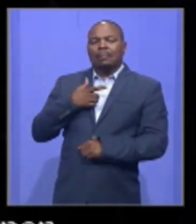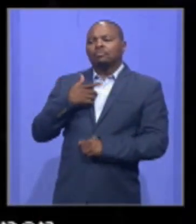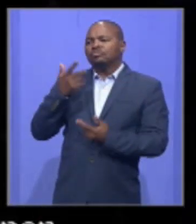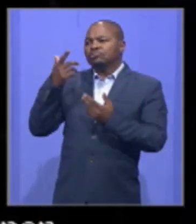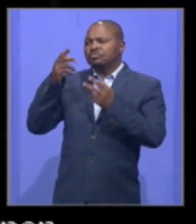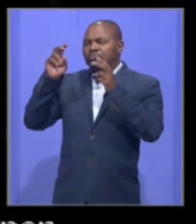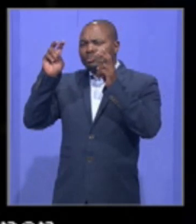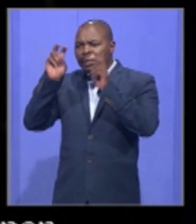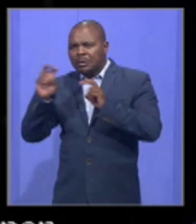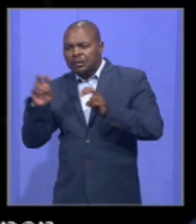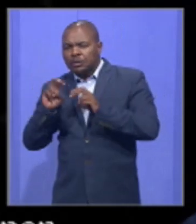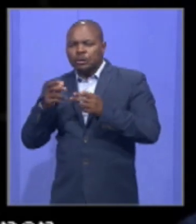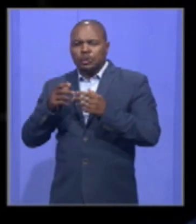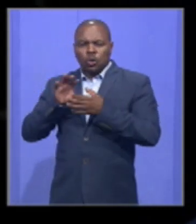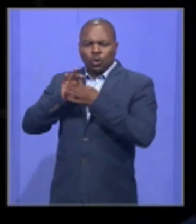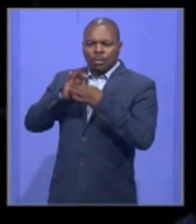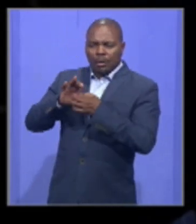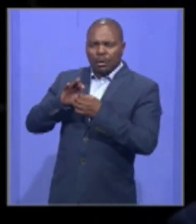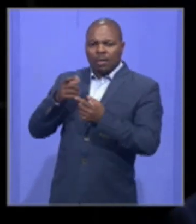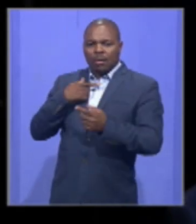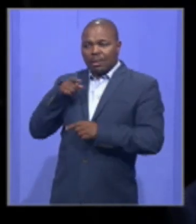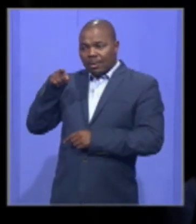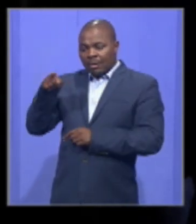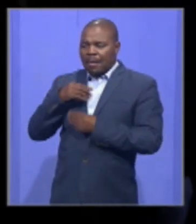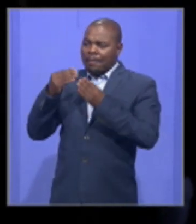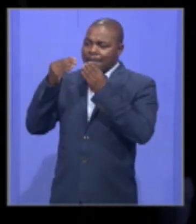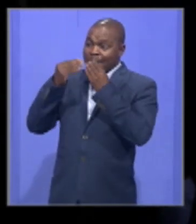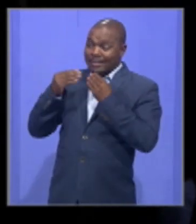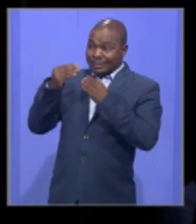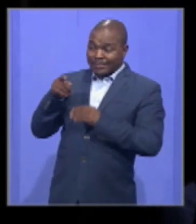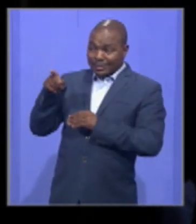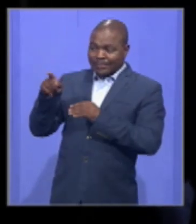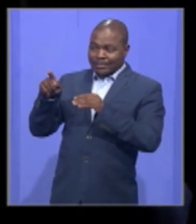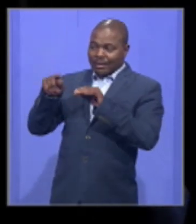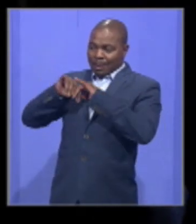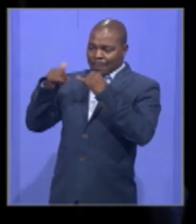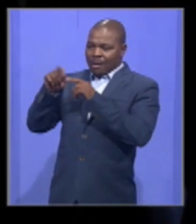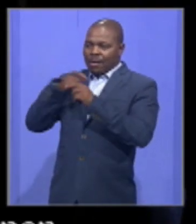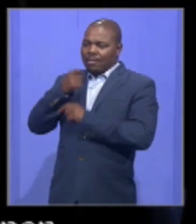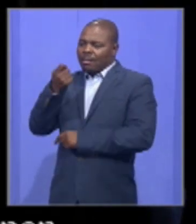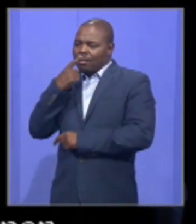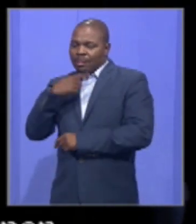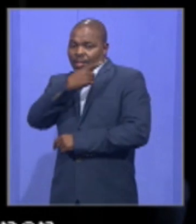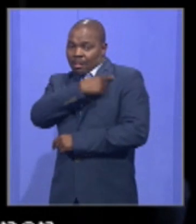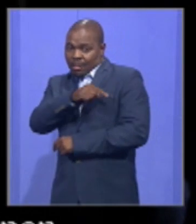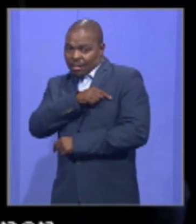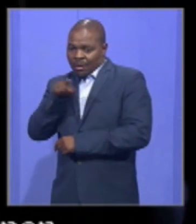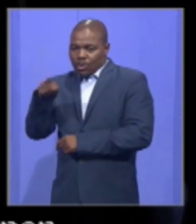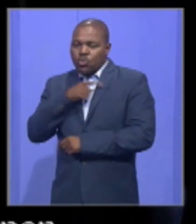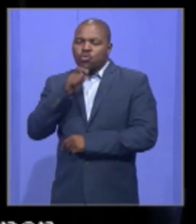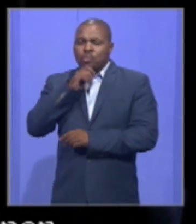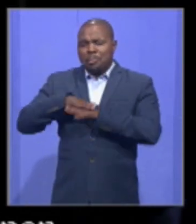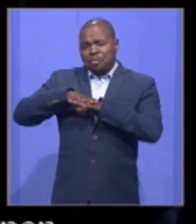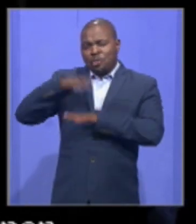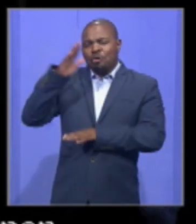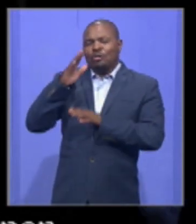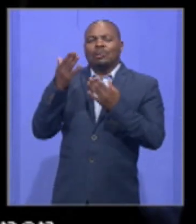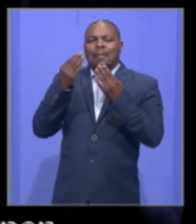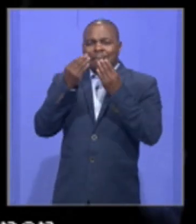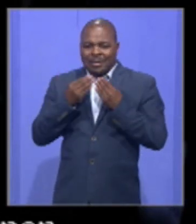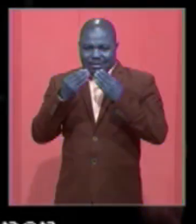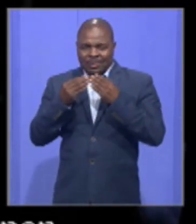making, plastics, pharmaceuticals are big consumers of plastics, and we are recycling our plastics, or will